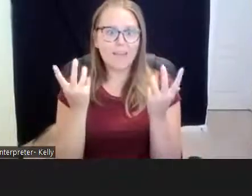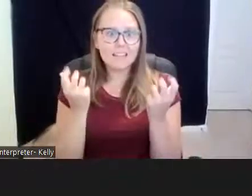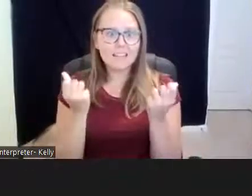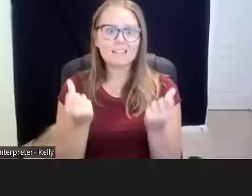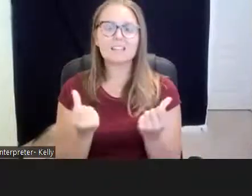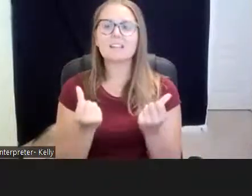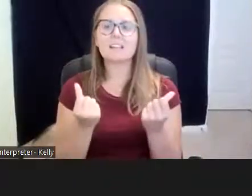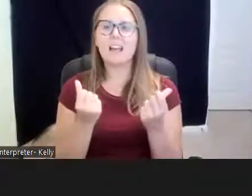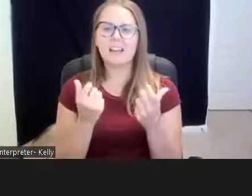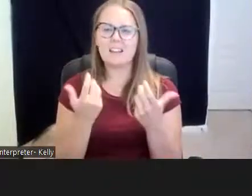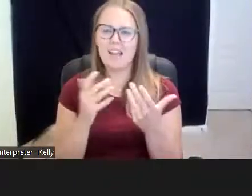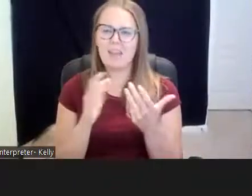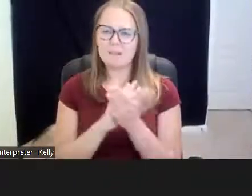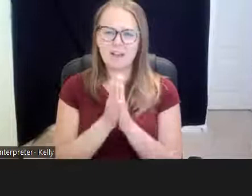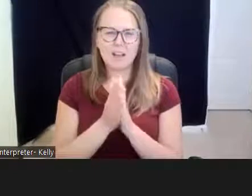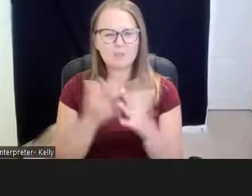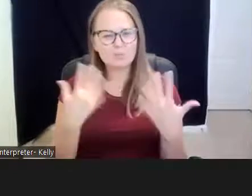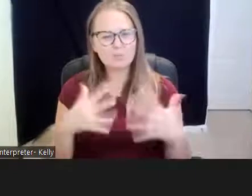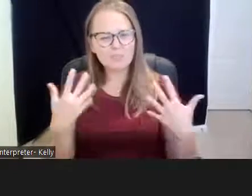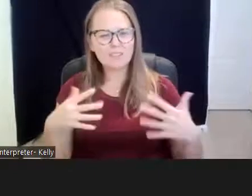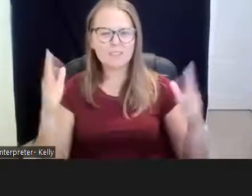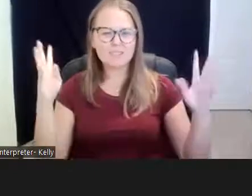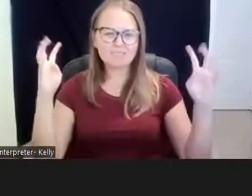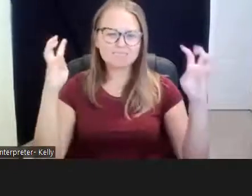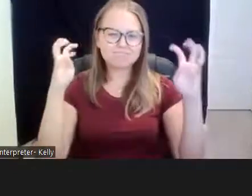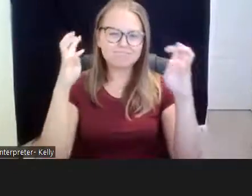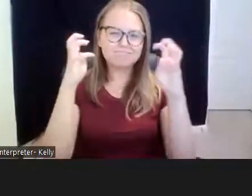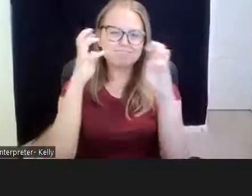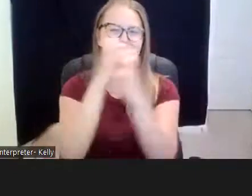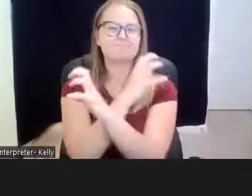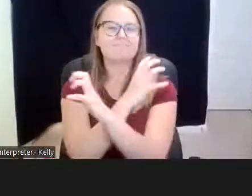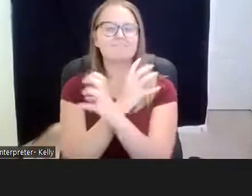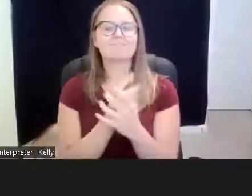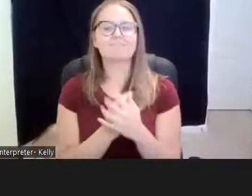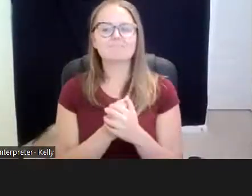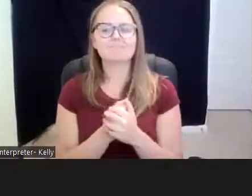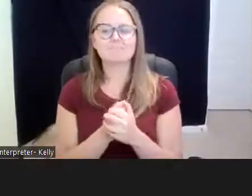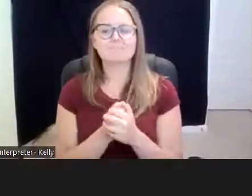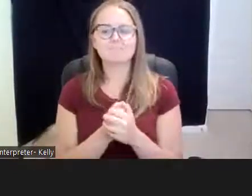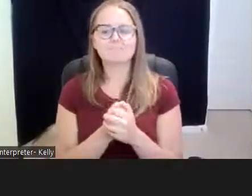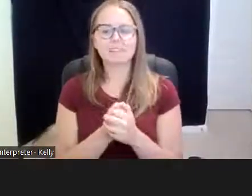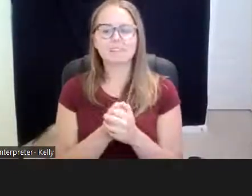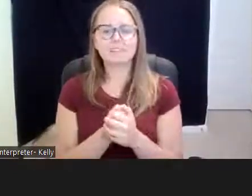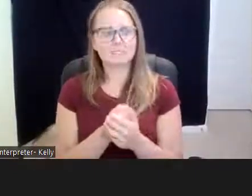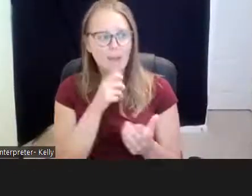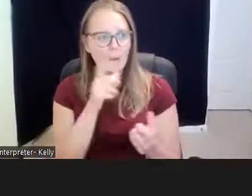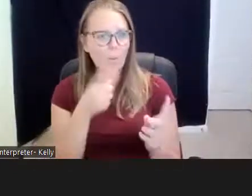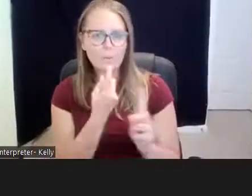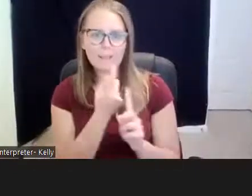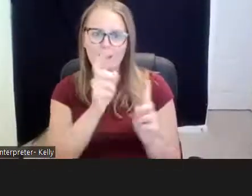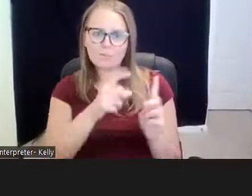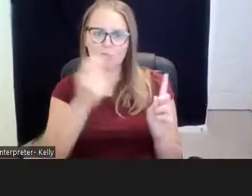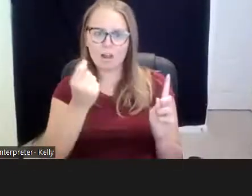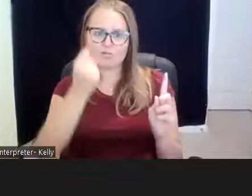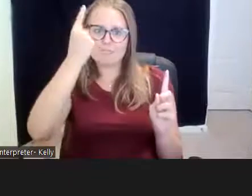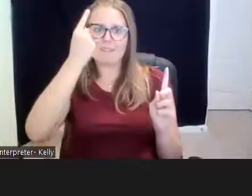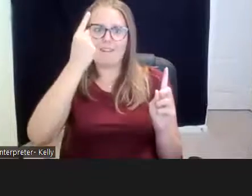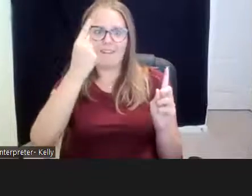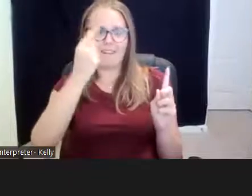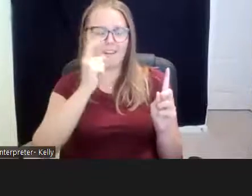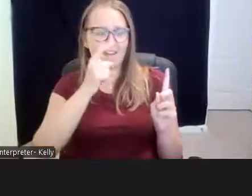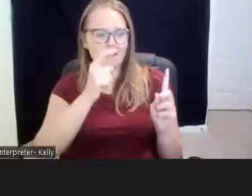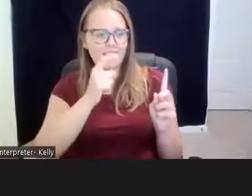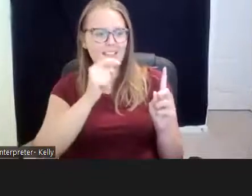becomes incredibly complex, not only just to understand to what extent